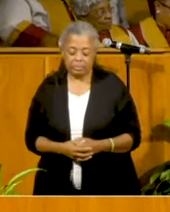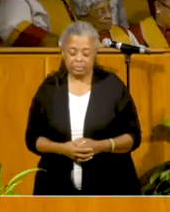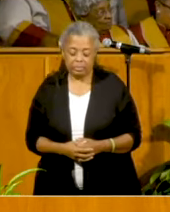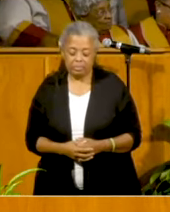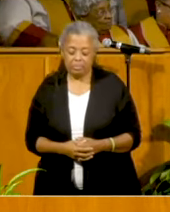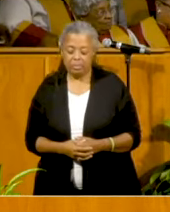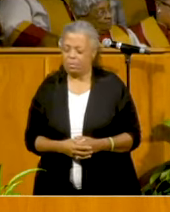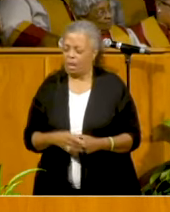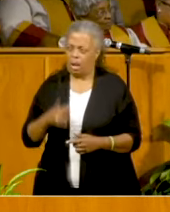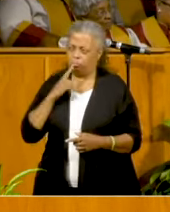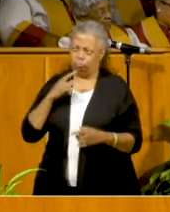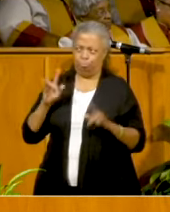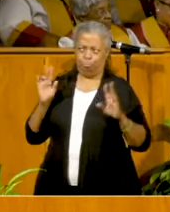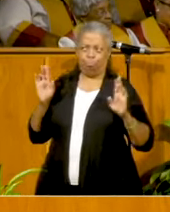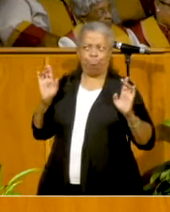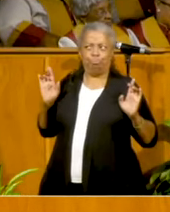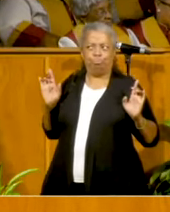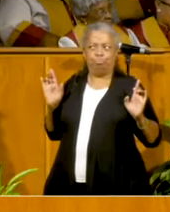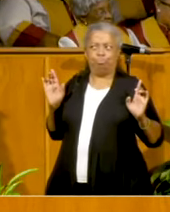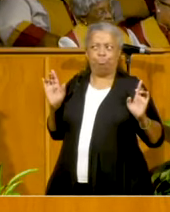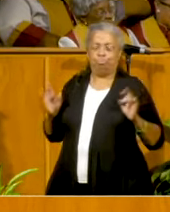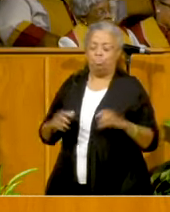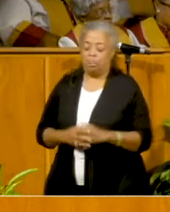I'm immune to that kind of sin.